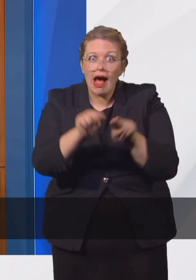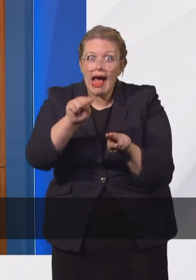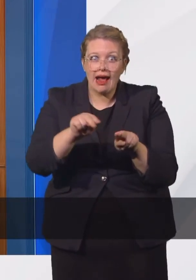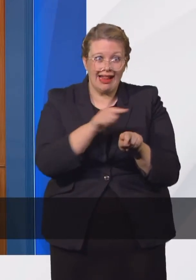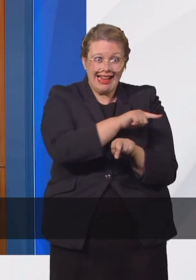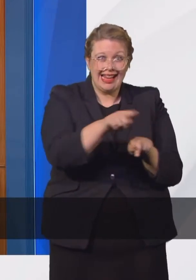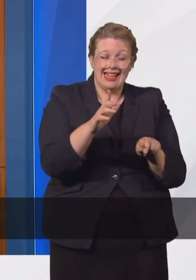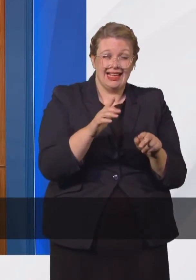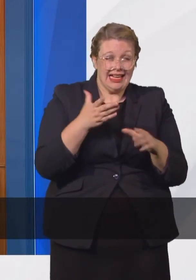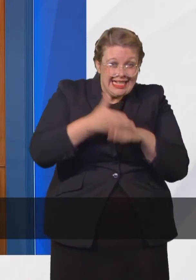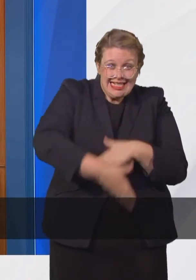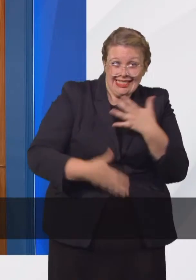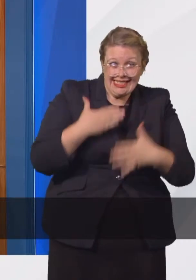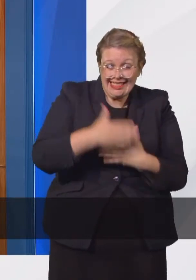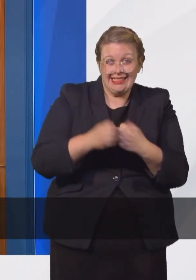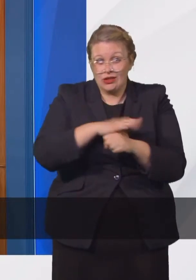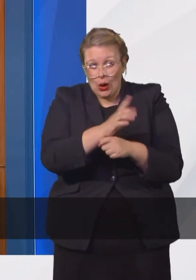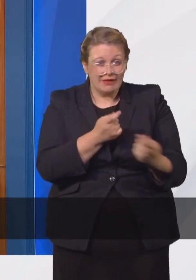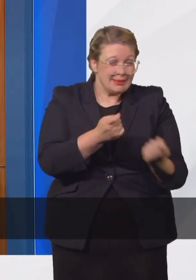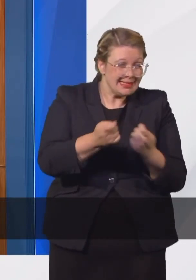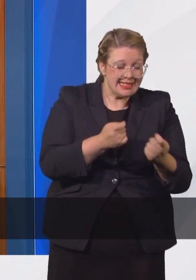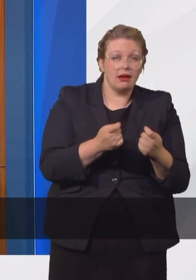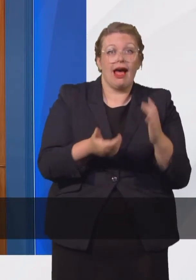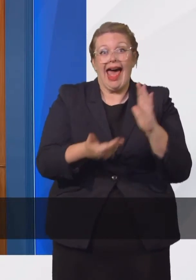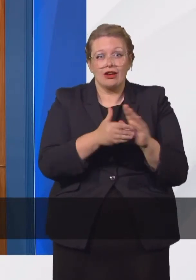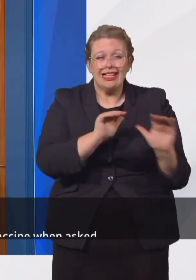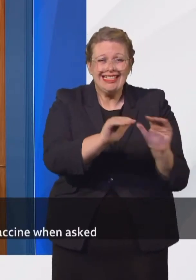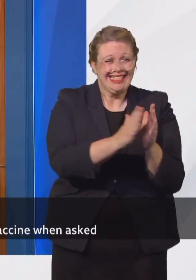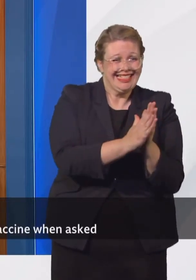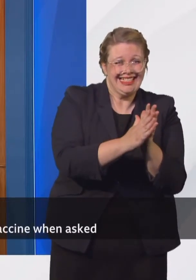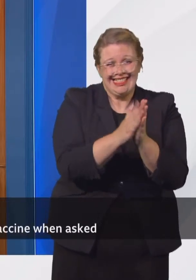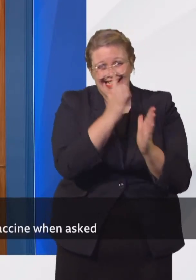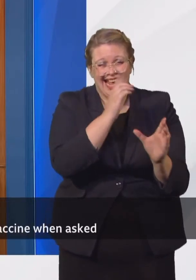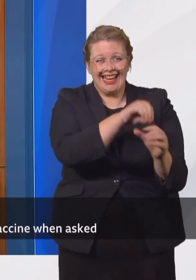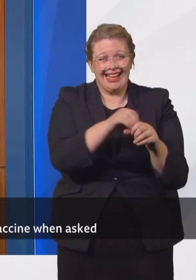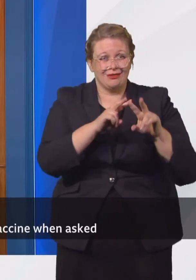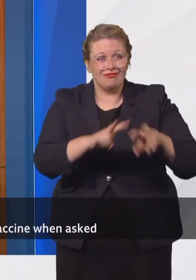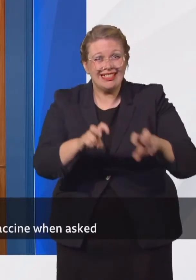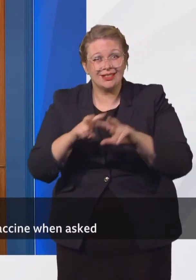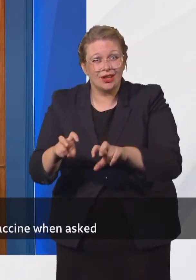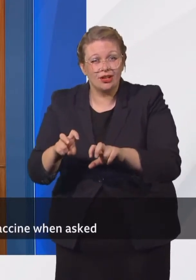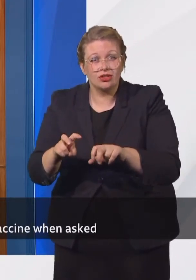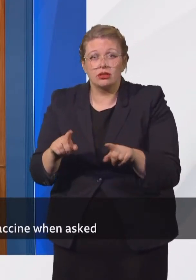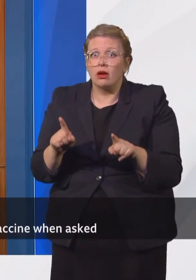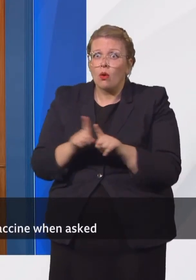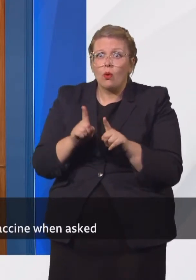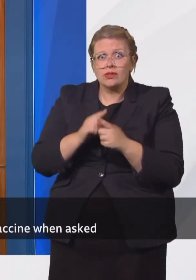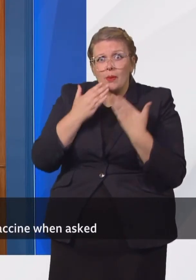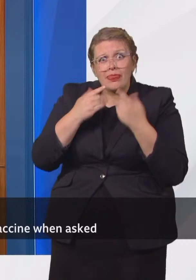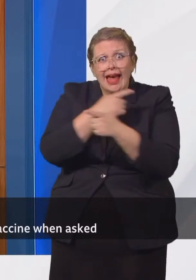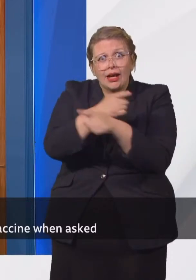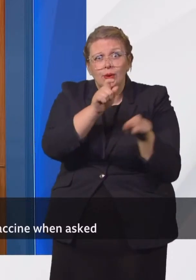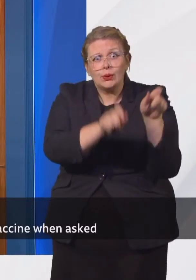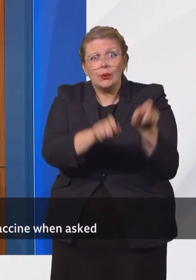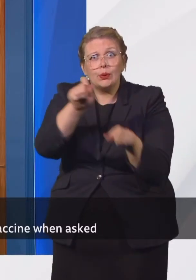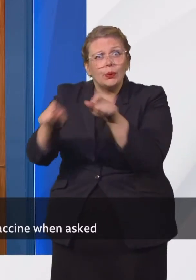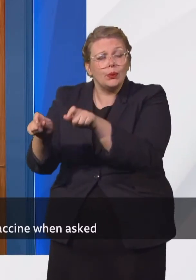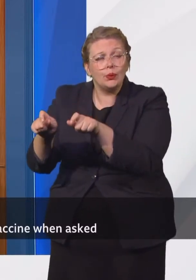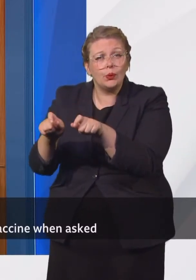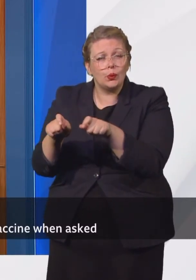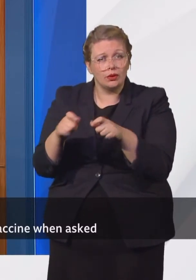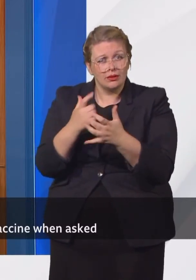this appalling workload that they've had. And I want to thank the patients, tens of thousands of them across the